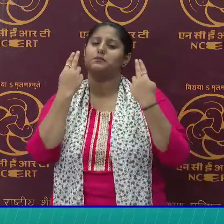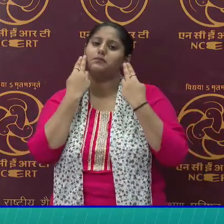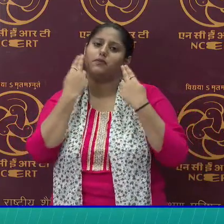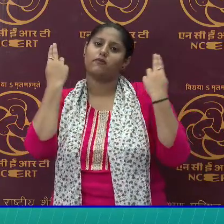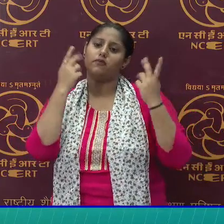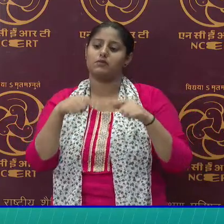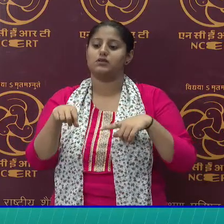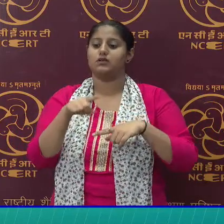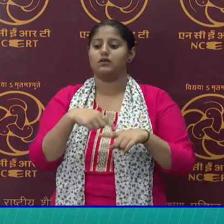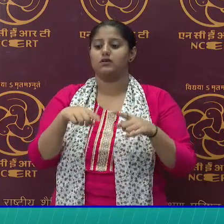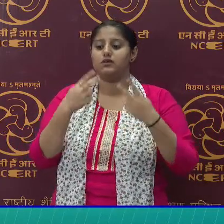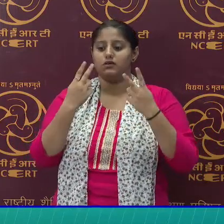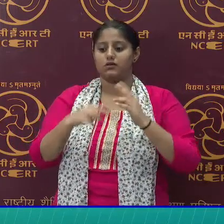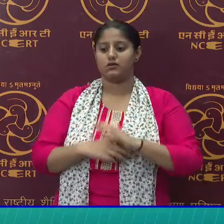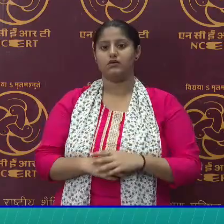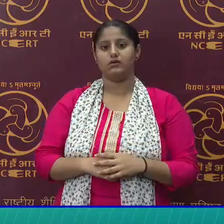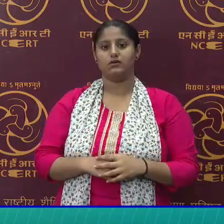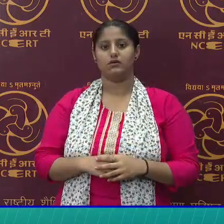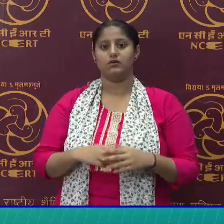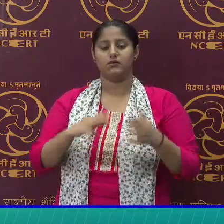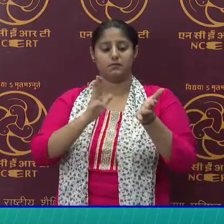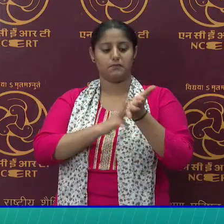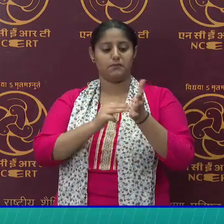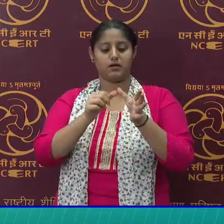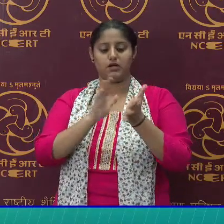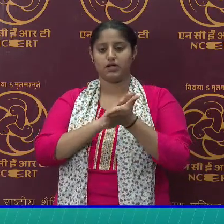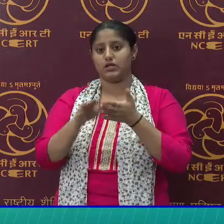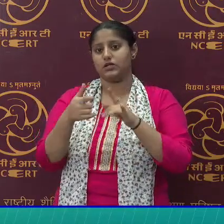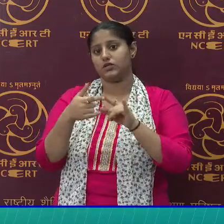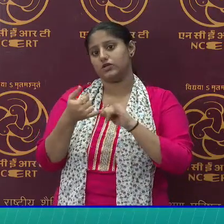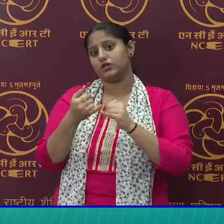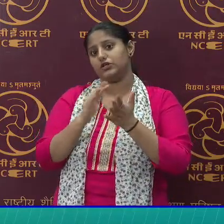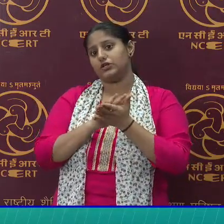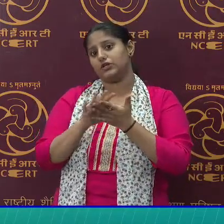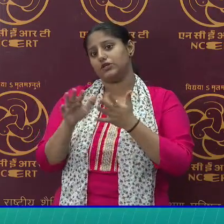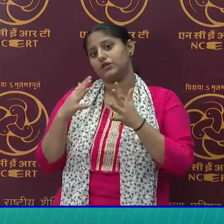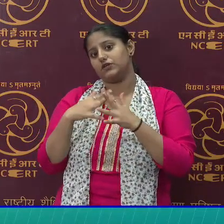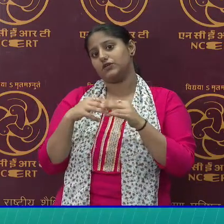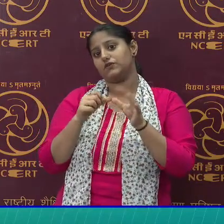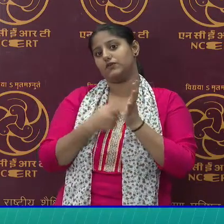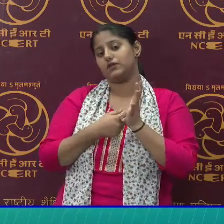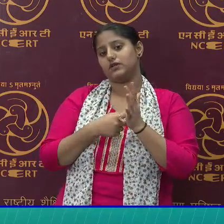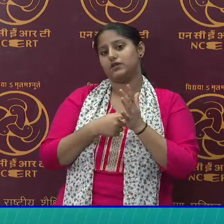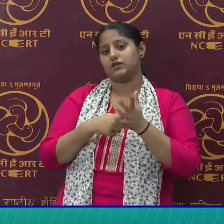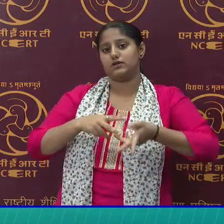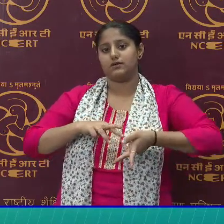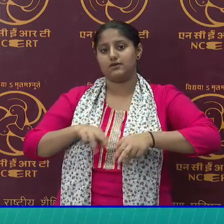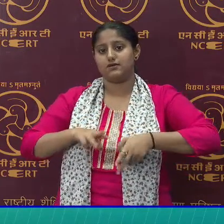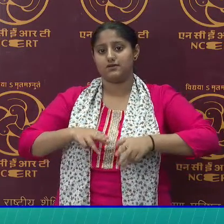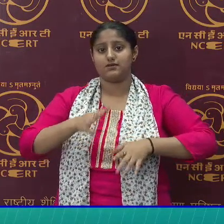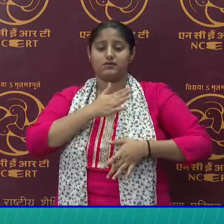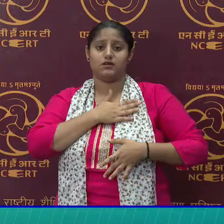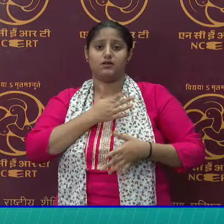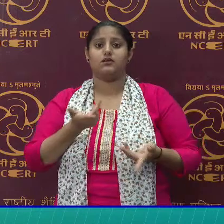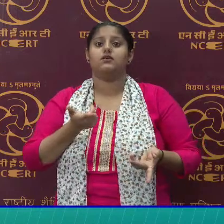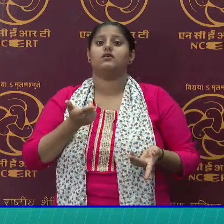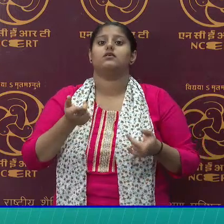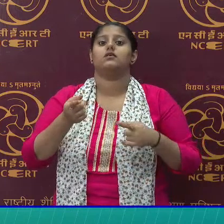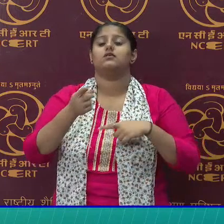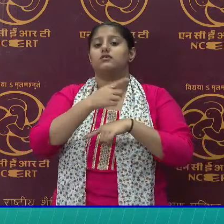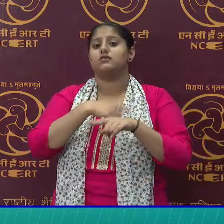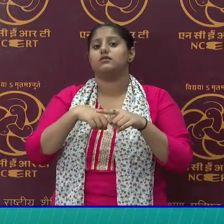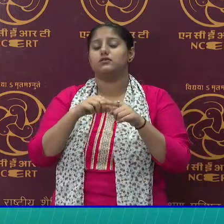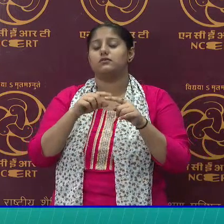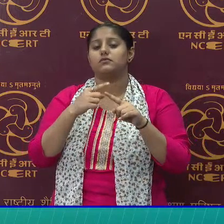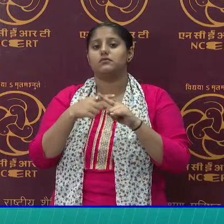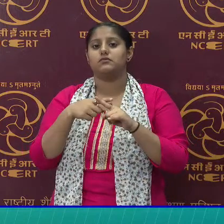talked about the Maheshwar saris, and then also went on to ask about